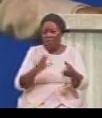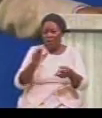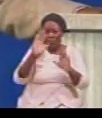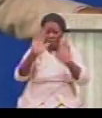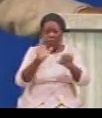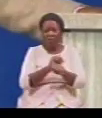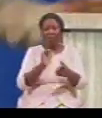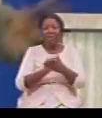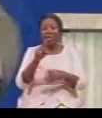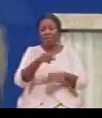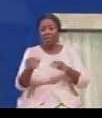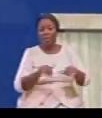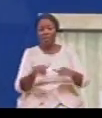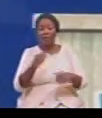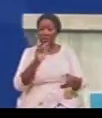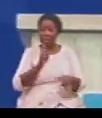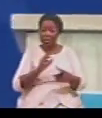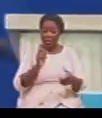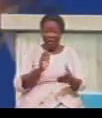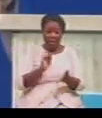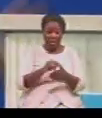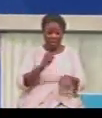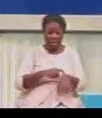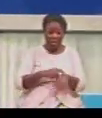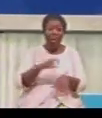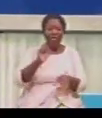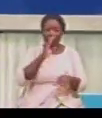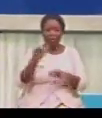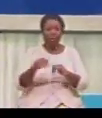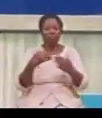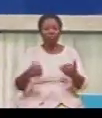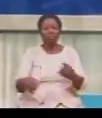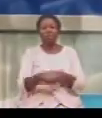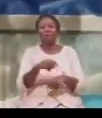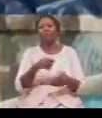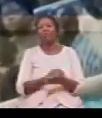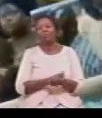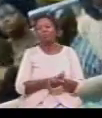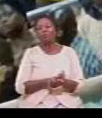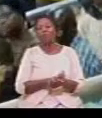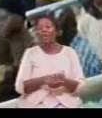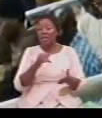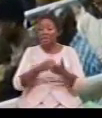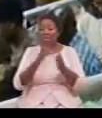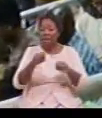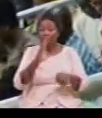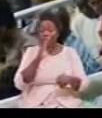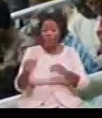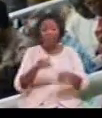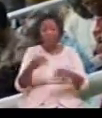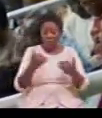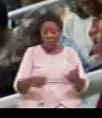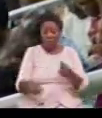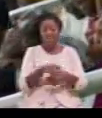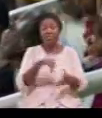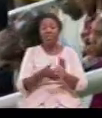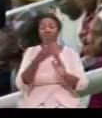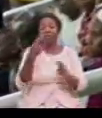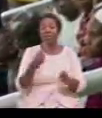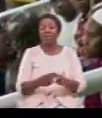miracle he performed then can be done today. I said it will be done